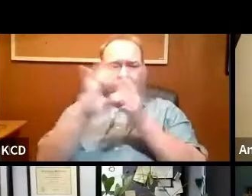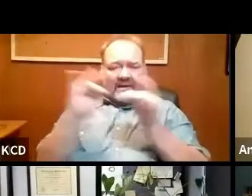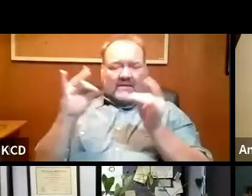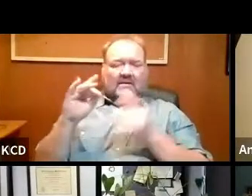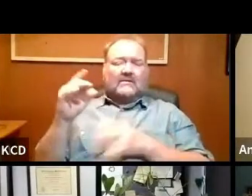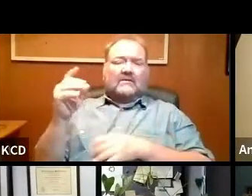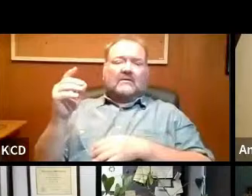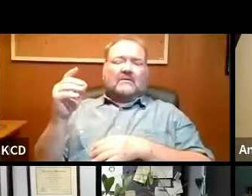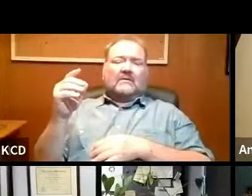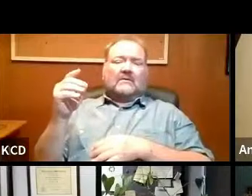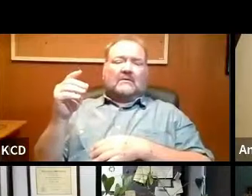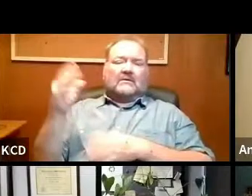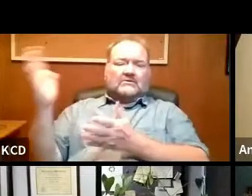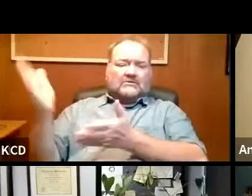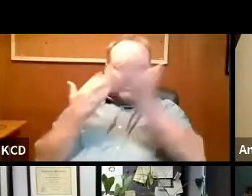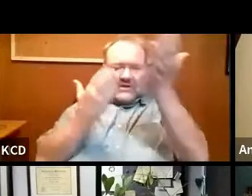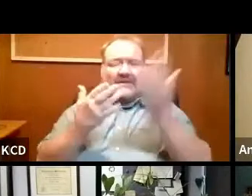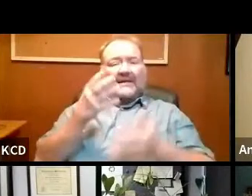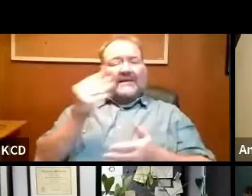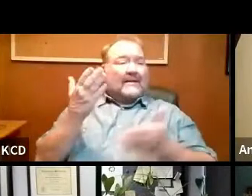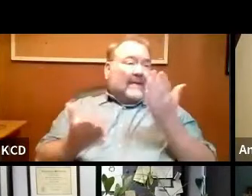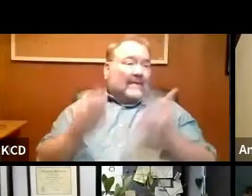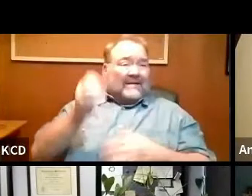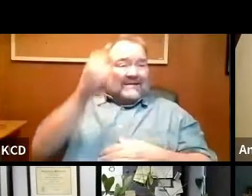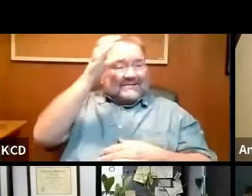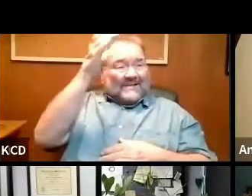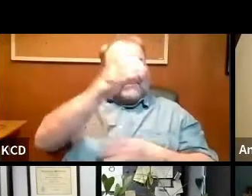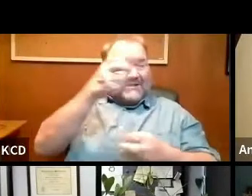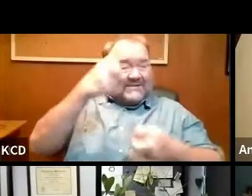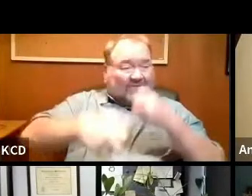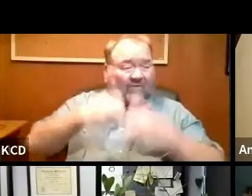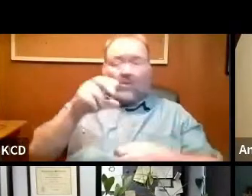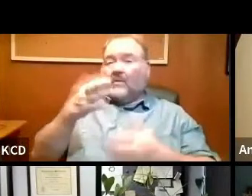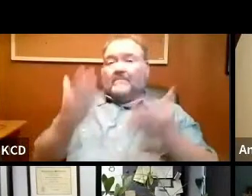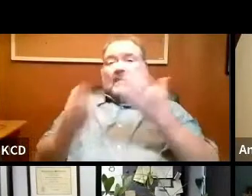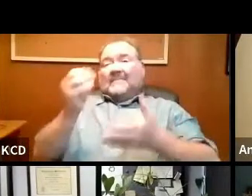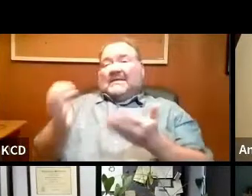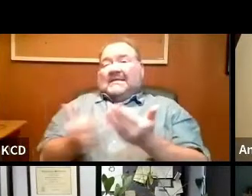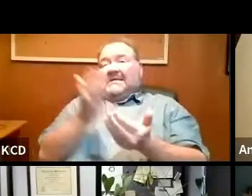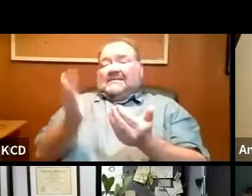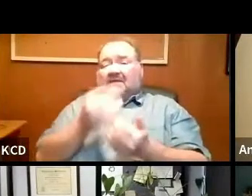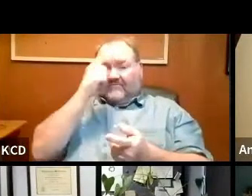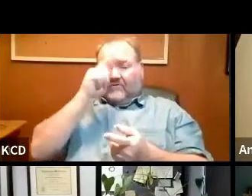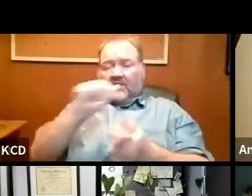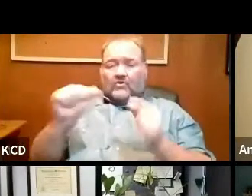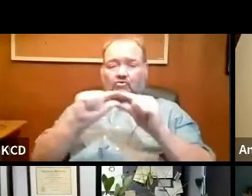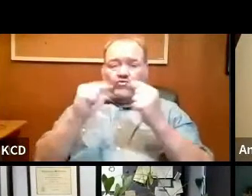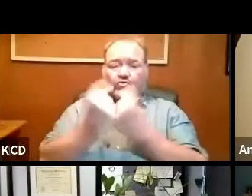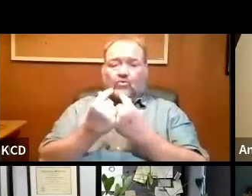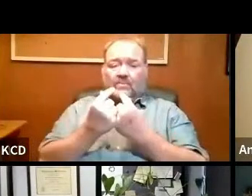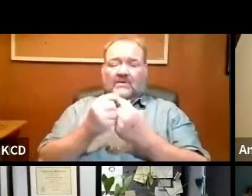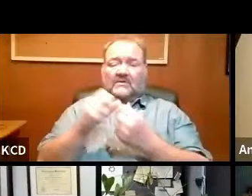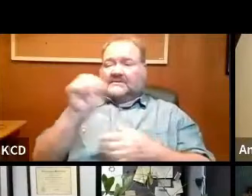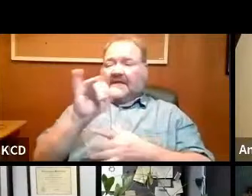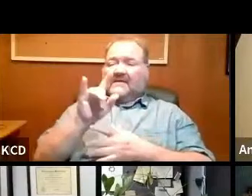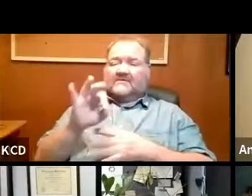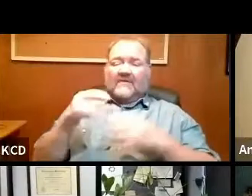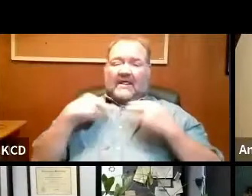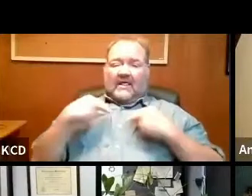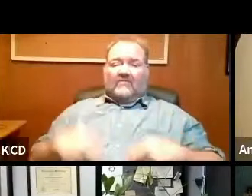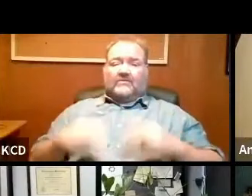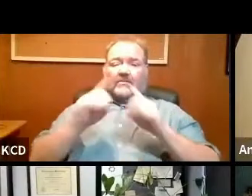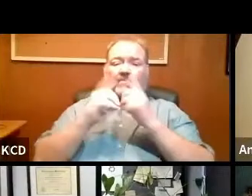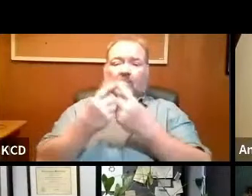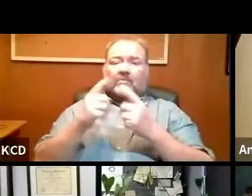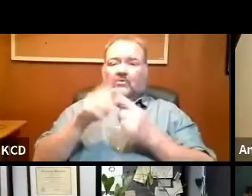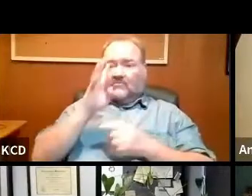might be conceptually difficult, or it might be easy for a group of the size of the health department to